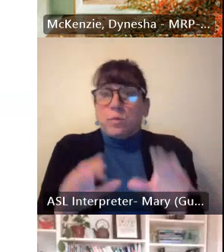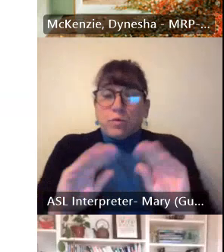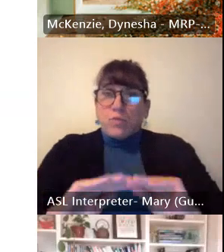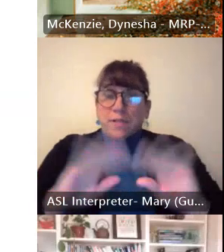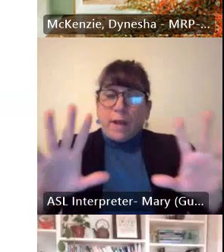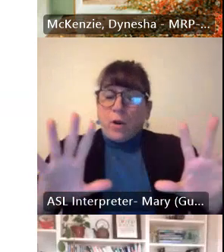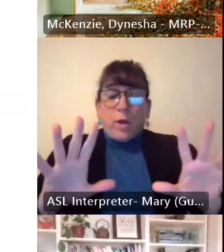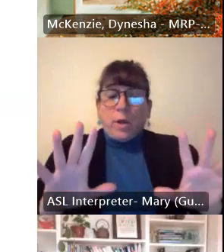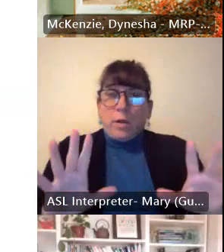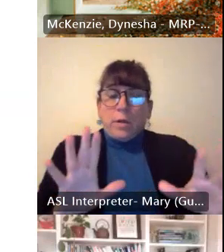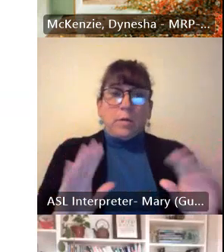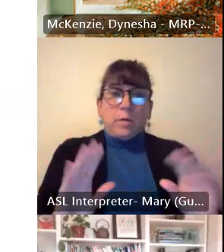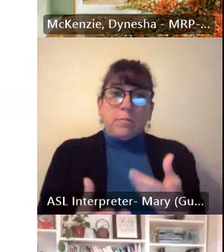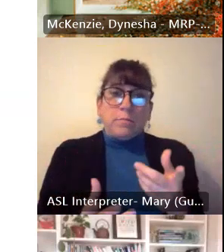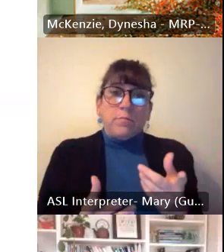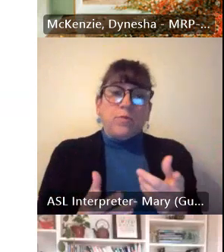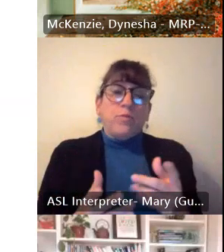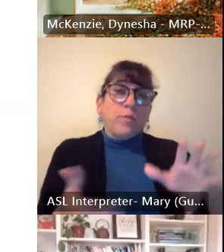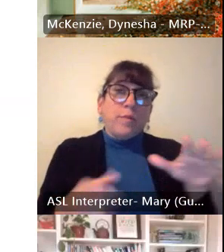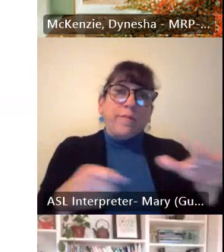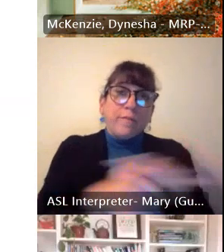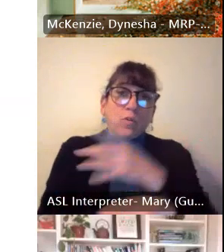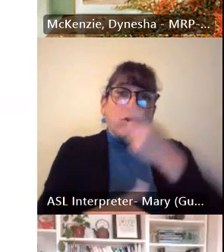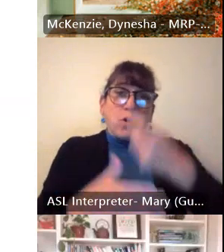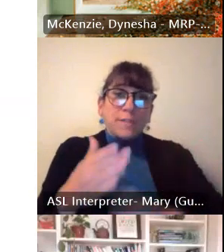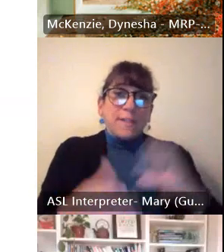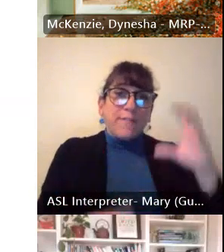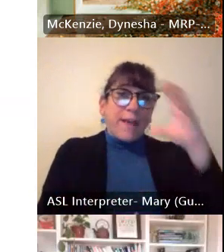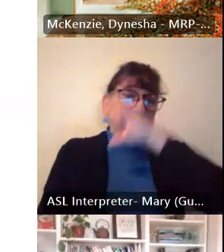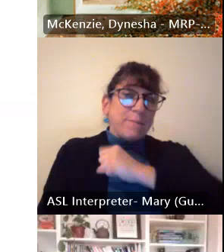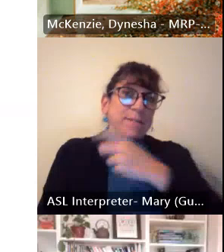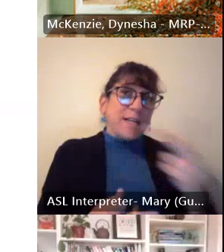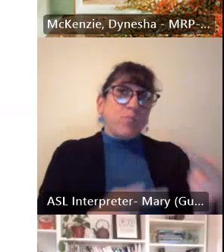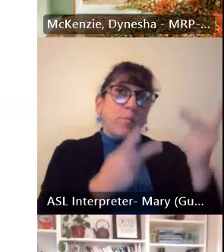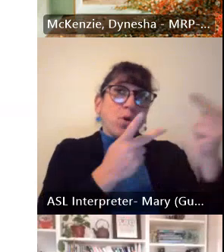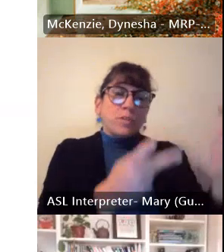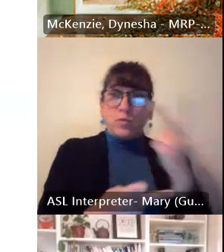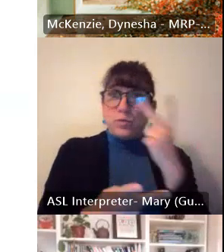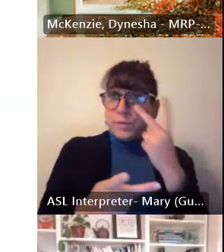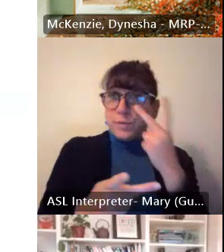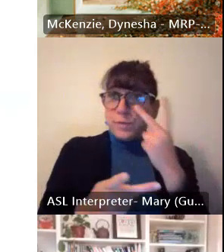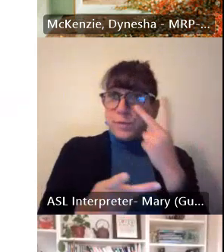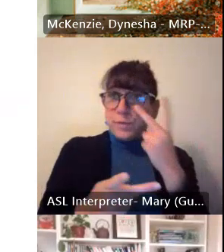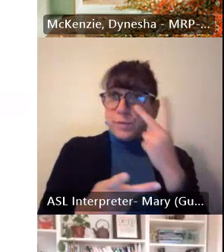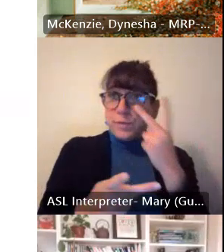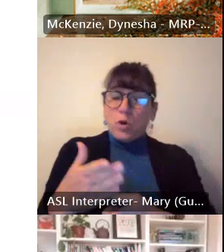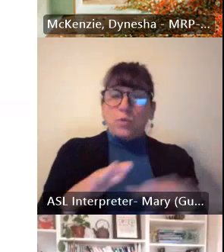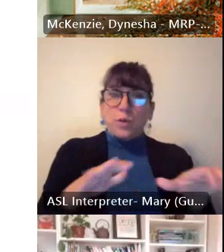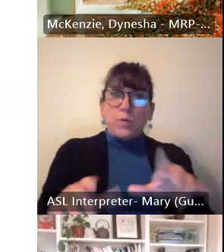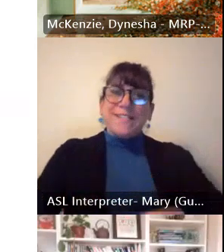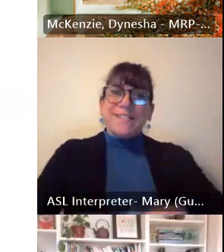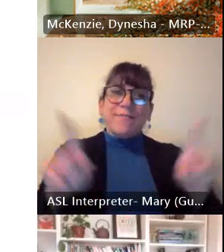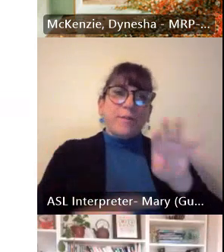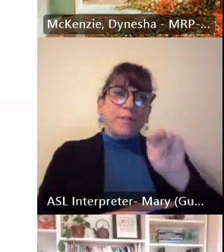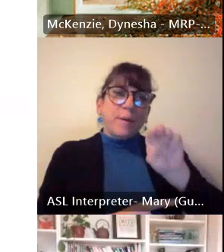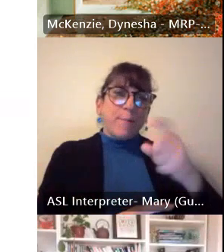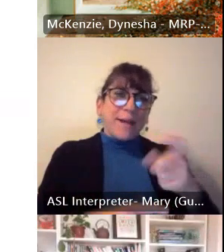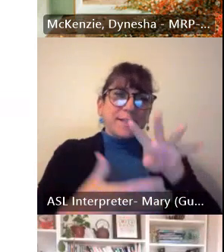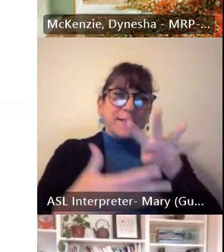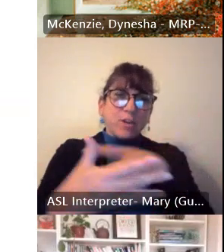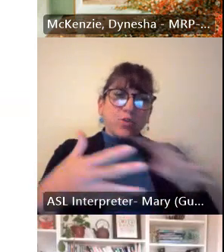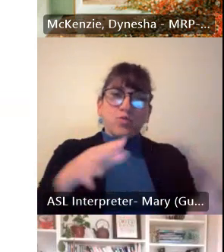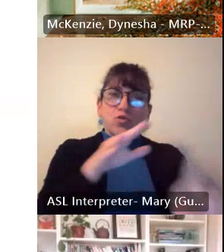of proposals so that we can see the full cost of proposals. And that's why we do a difference. And you'll see Max schedule showing up in a slide or